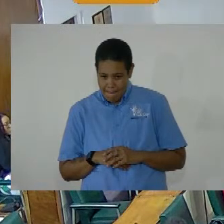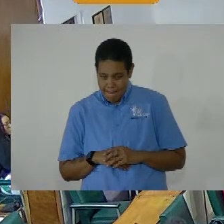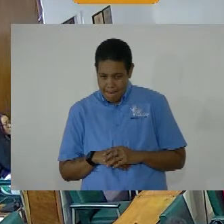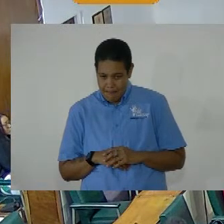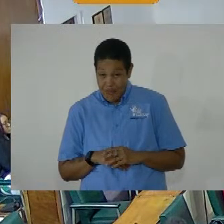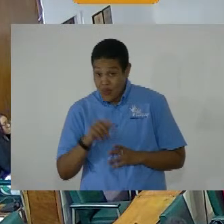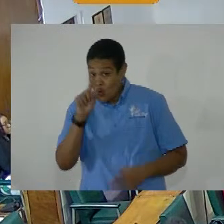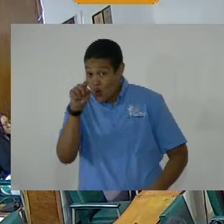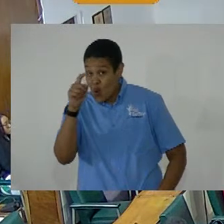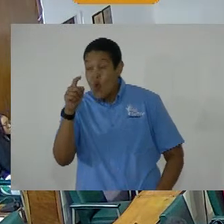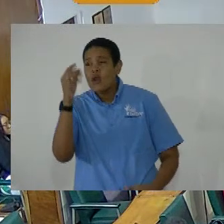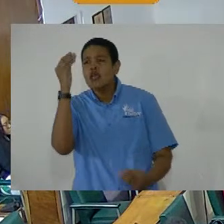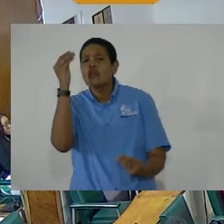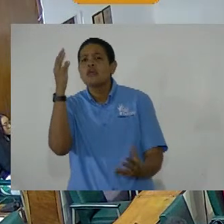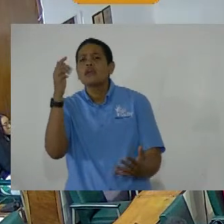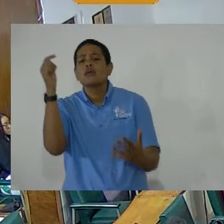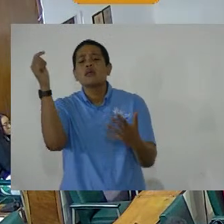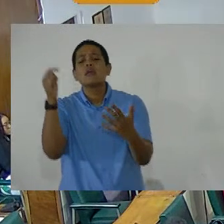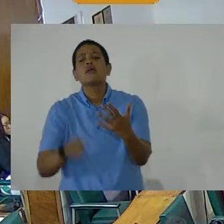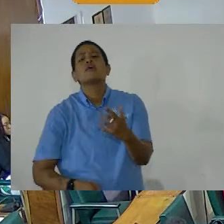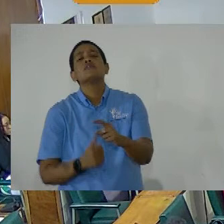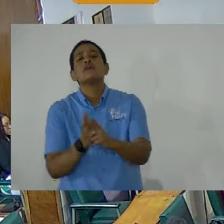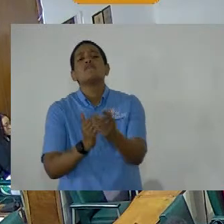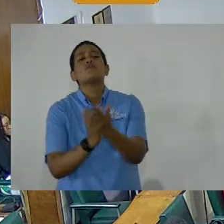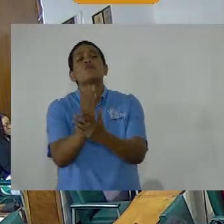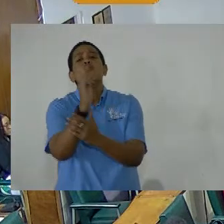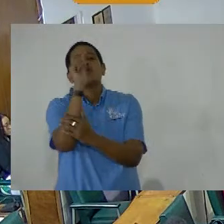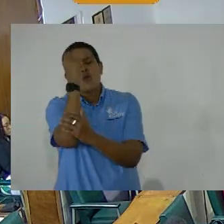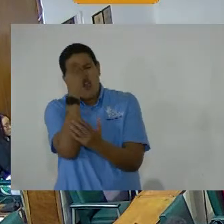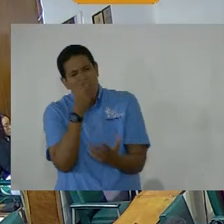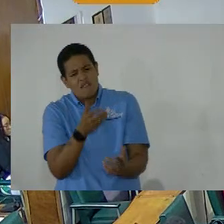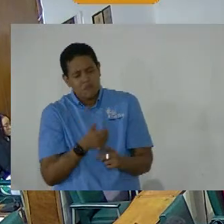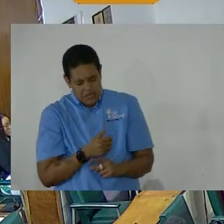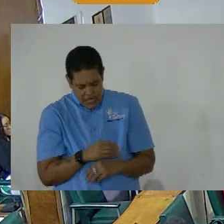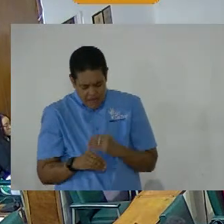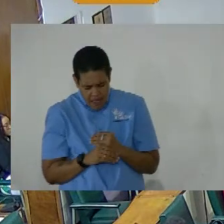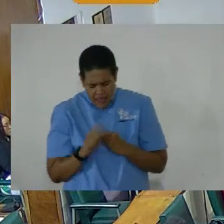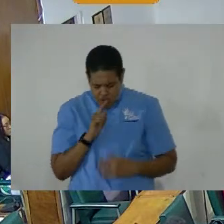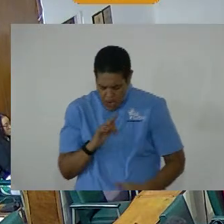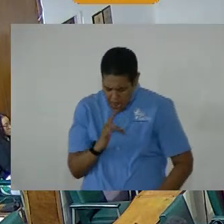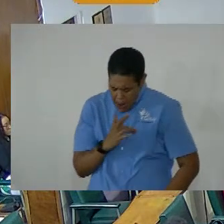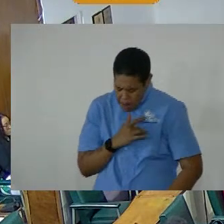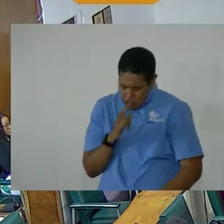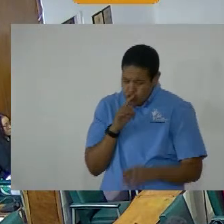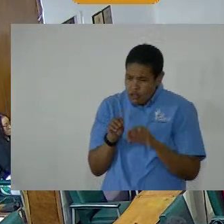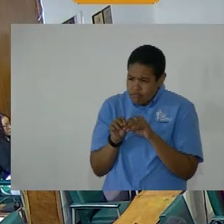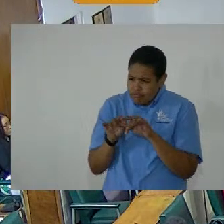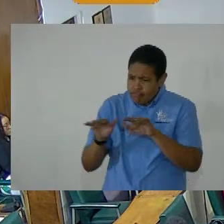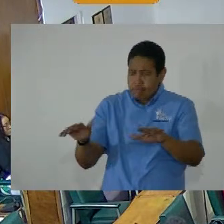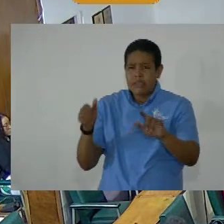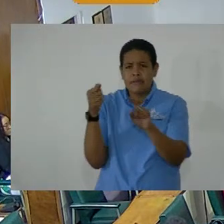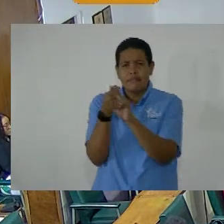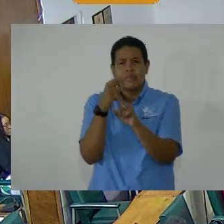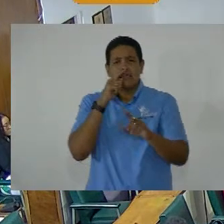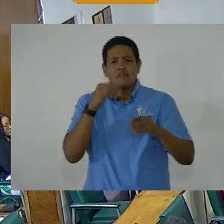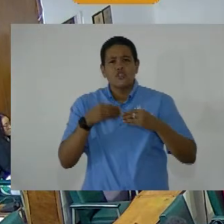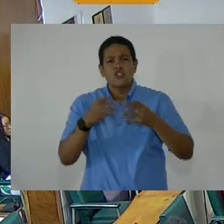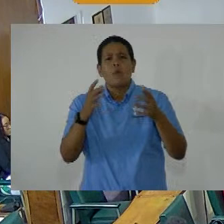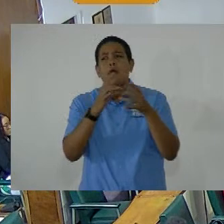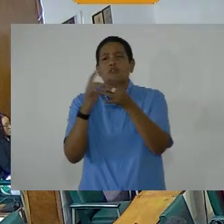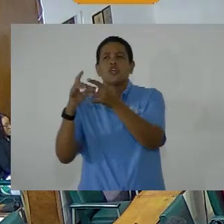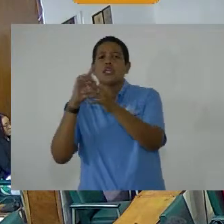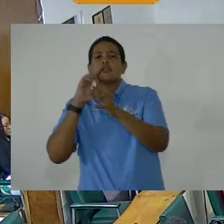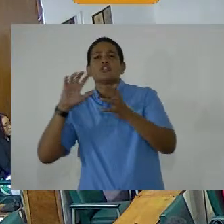the only indication by the government that it appreciates the ripple effect of the supply chain